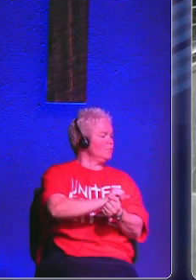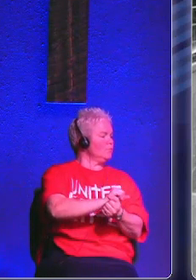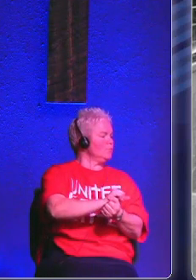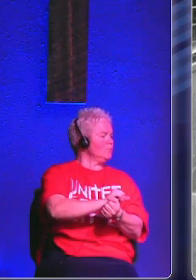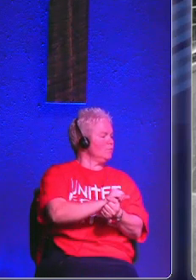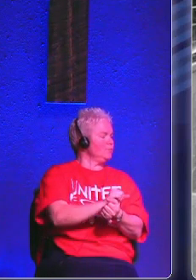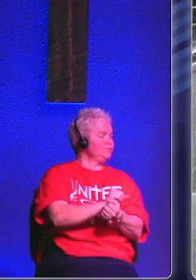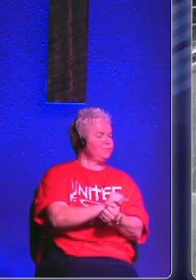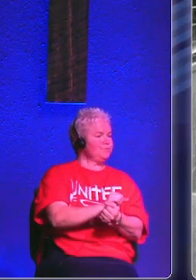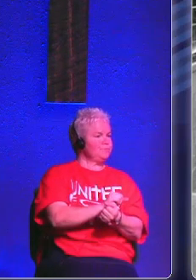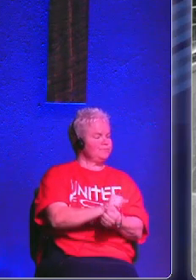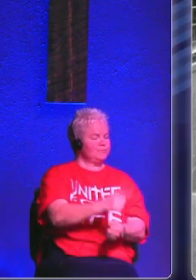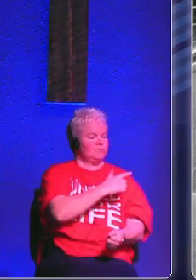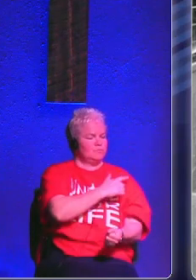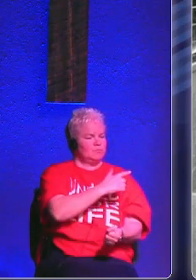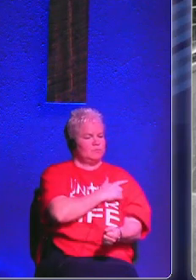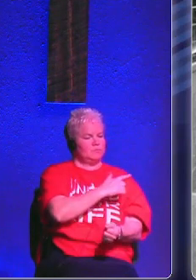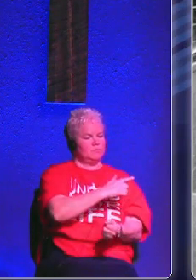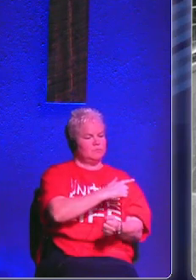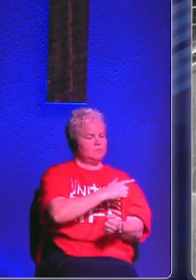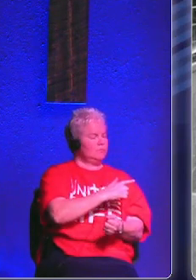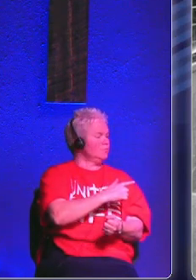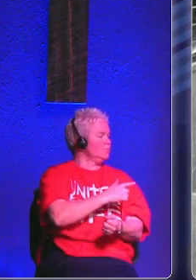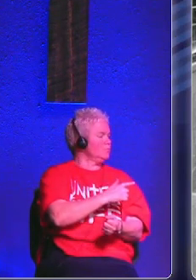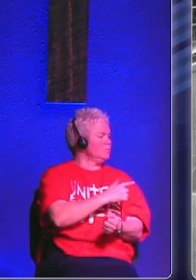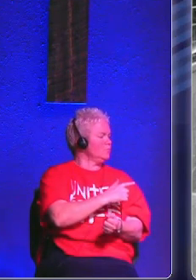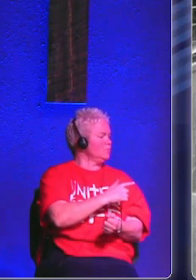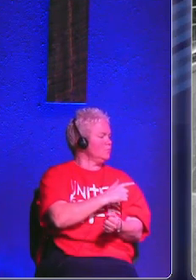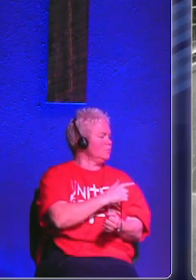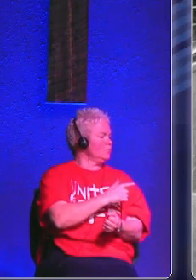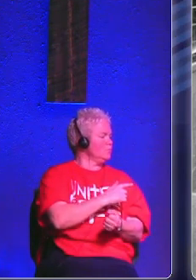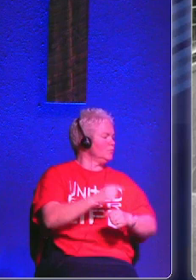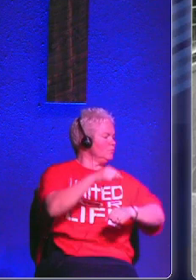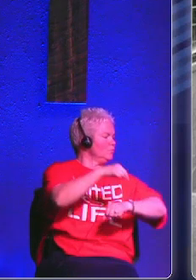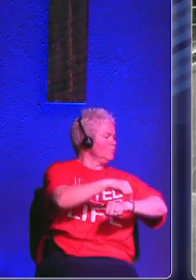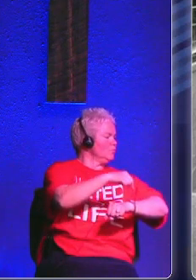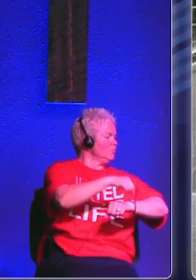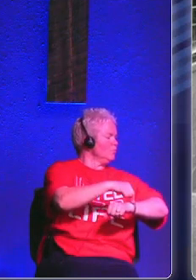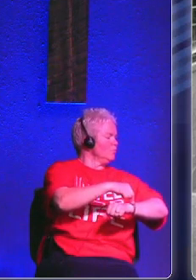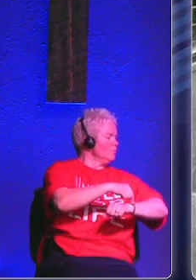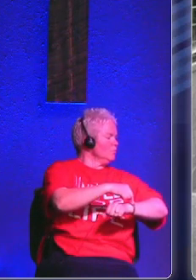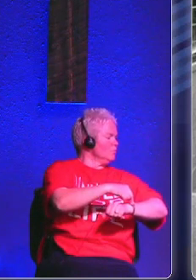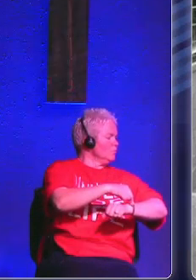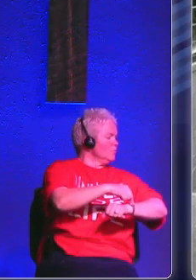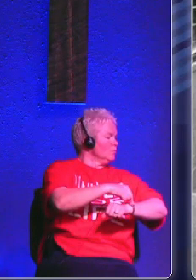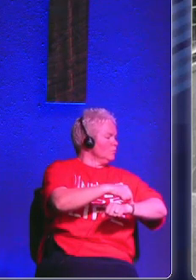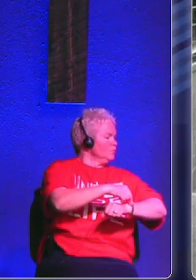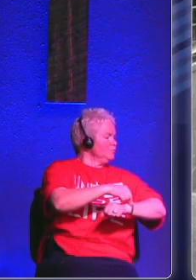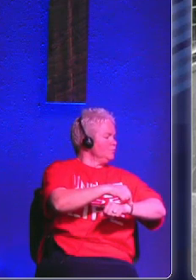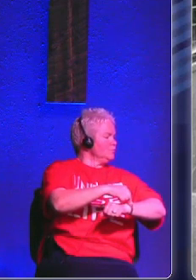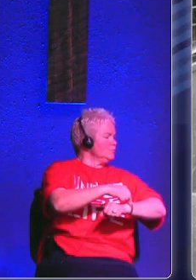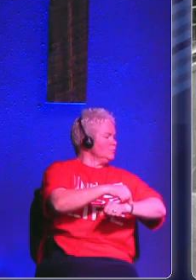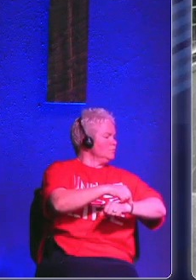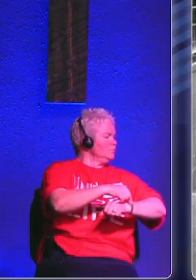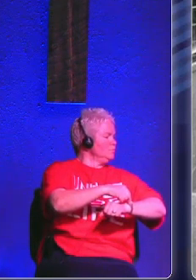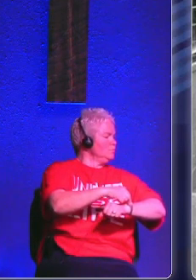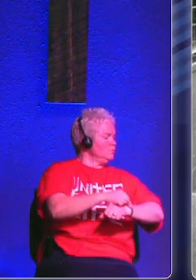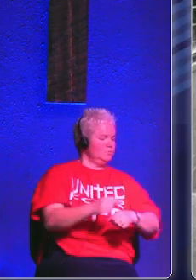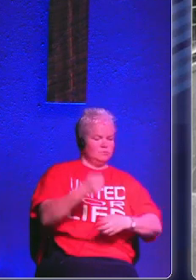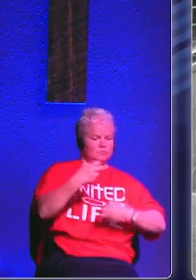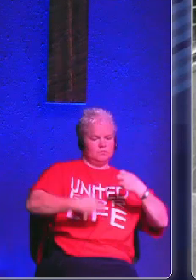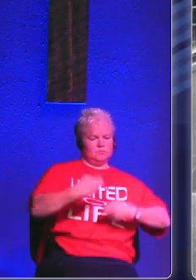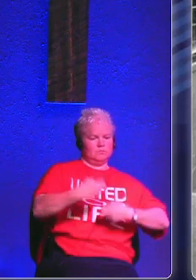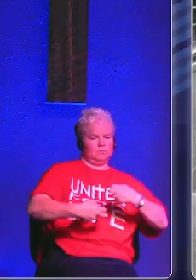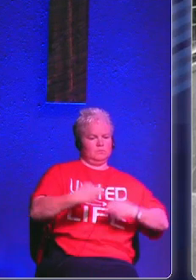of ambition, or just plain laziness. And other times it's to avoid things